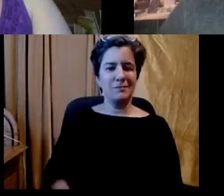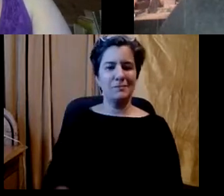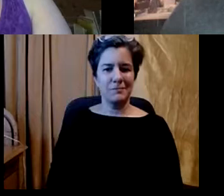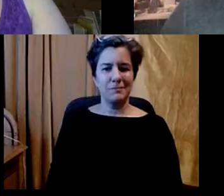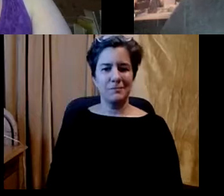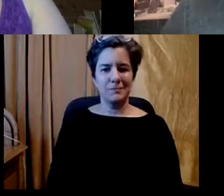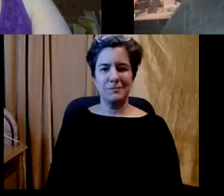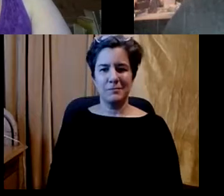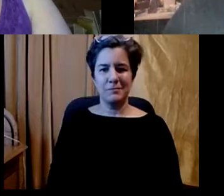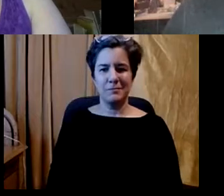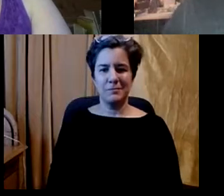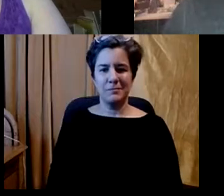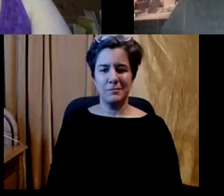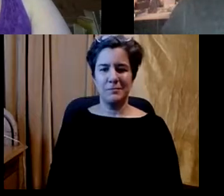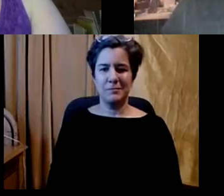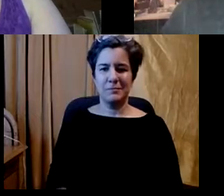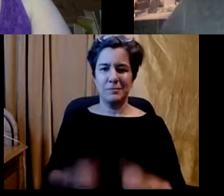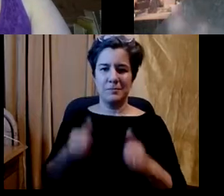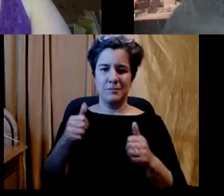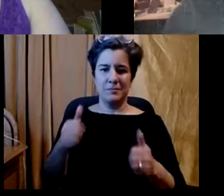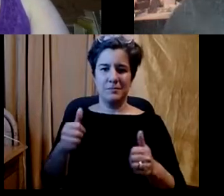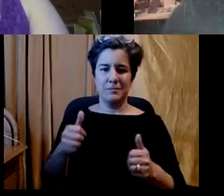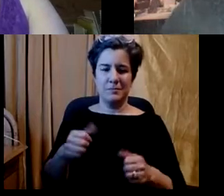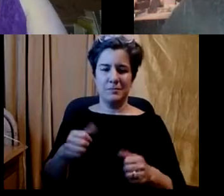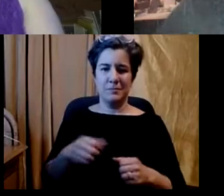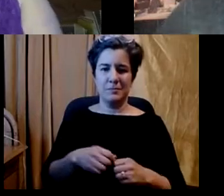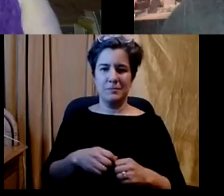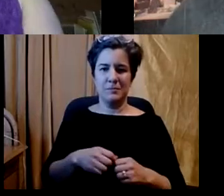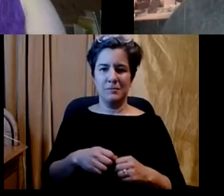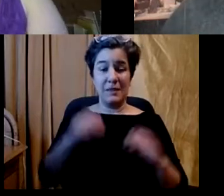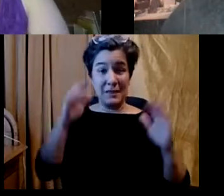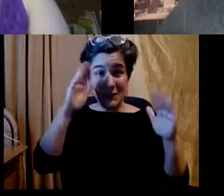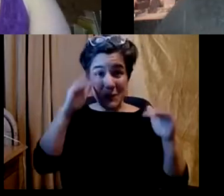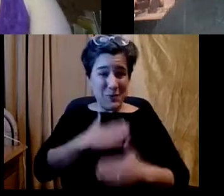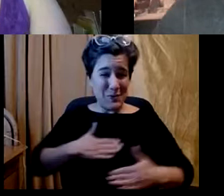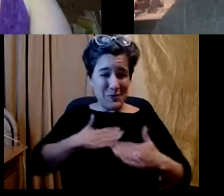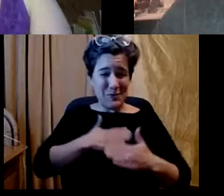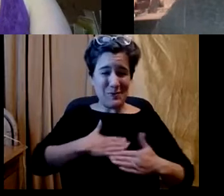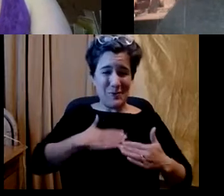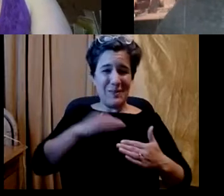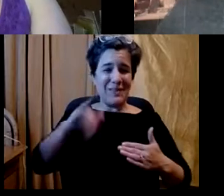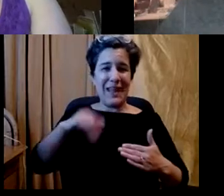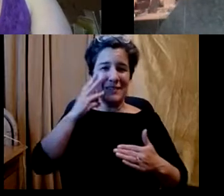Sorry, go ahead. go ahead, Laurie. No, I just hope you guys all enjoyed that.